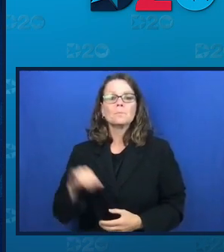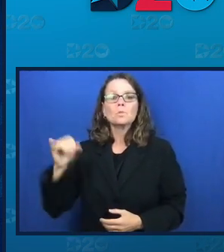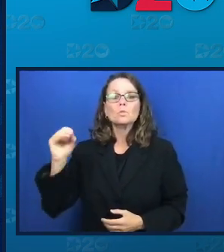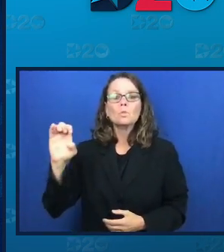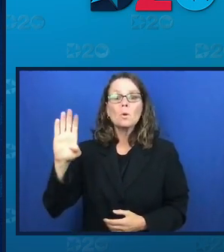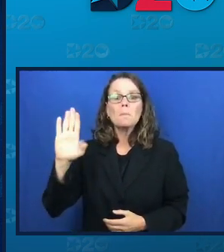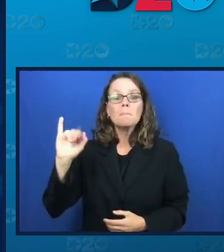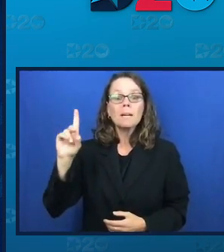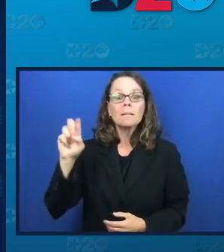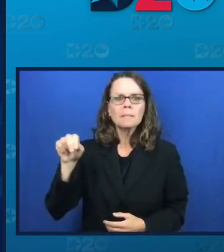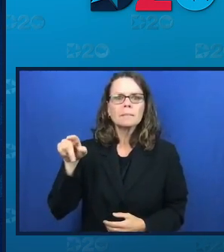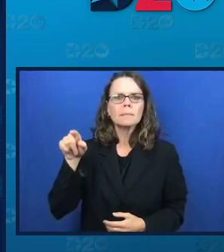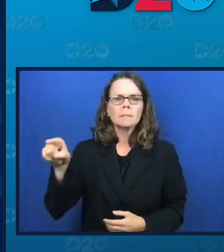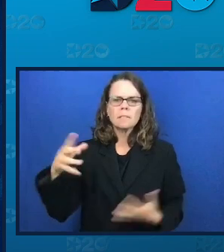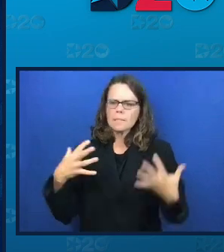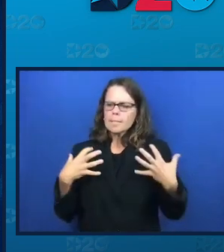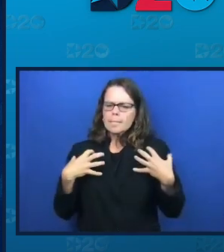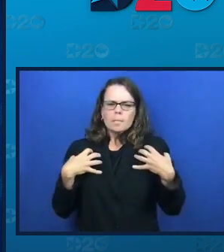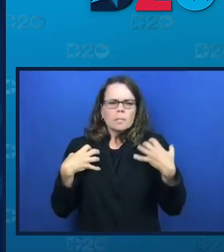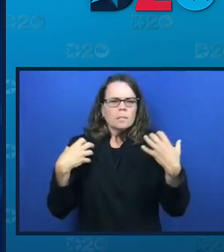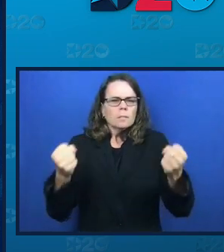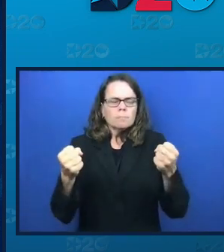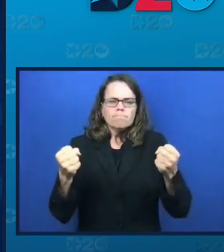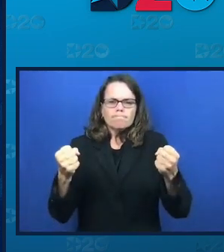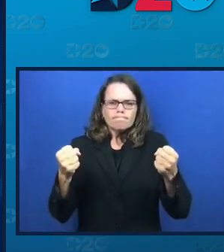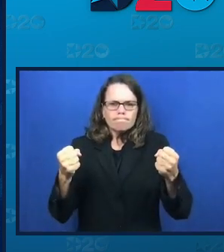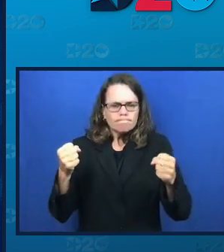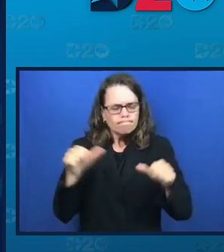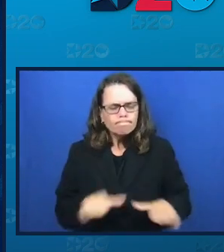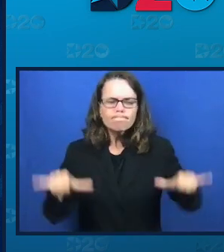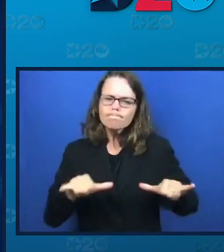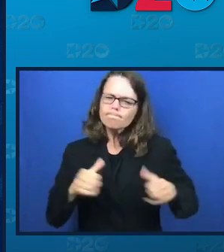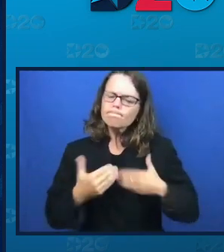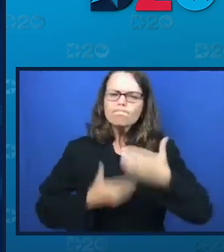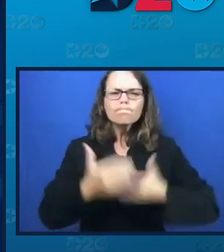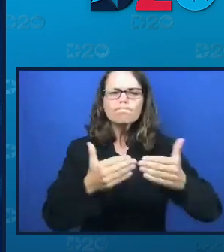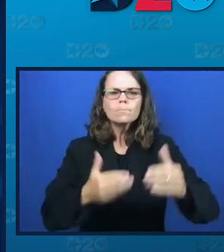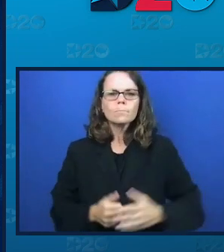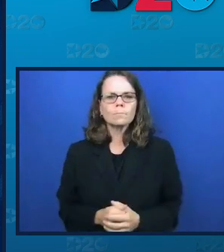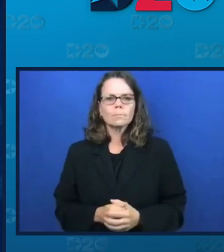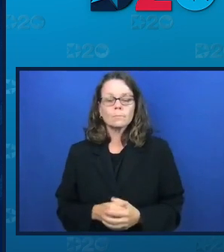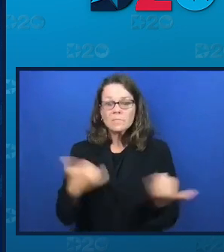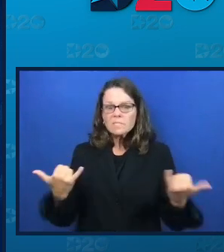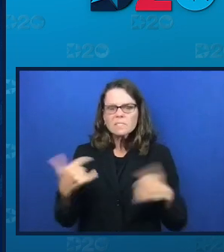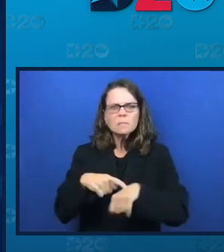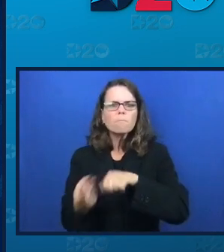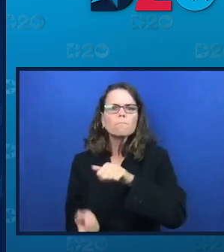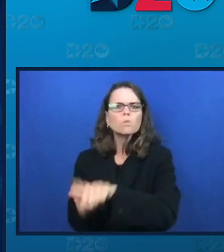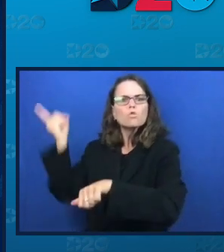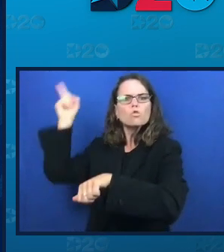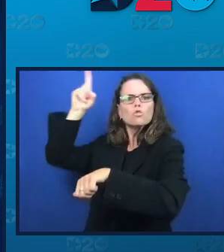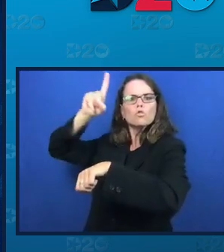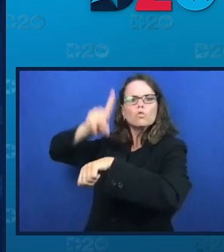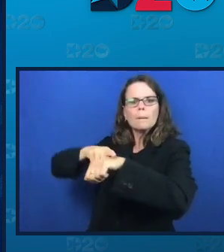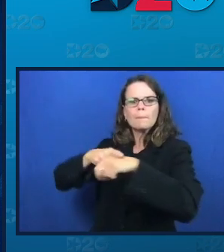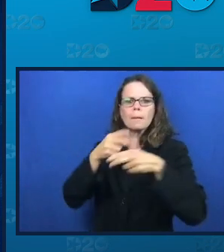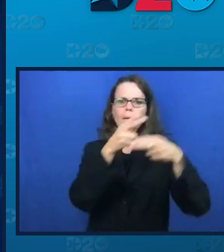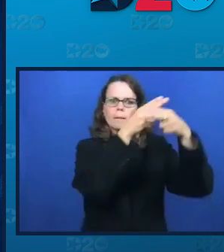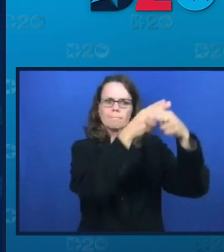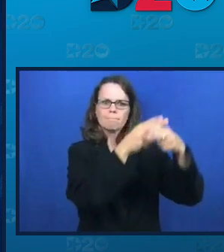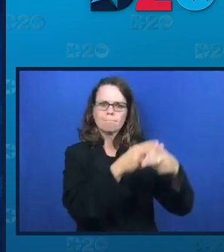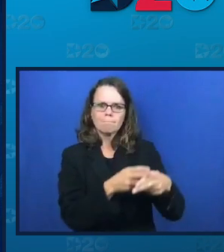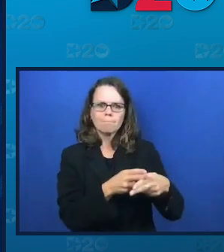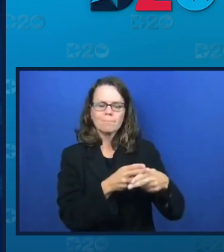This year, for the first time, the roll call is heading out to all 57 states and territories. I'm pleased